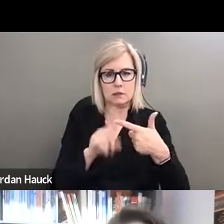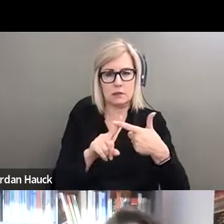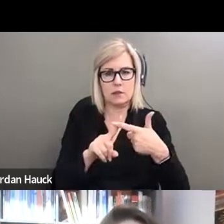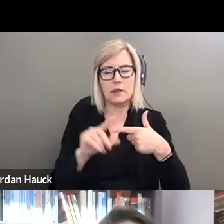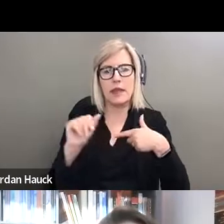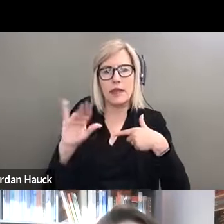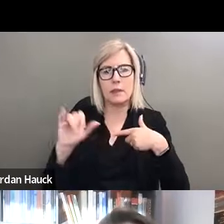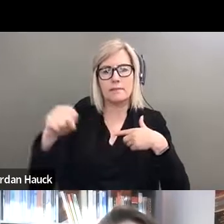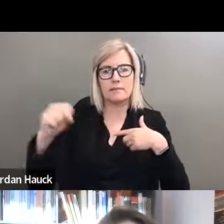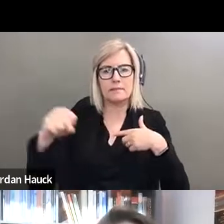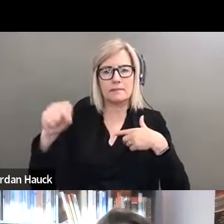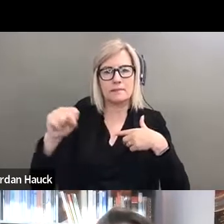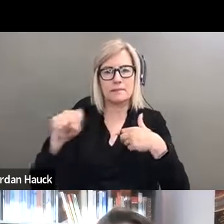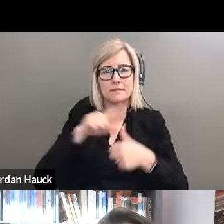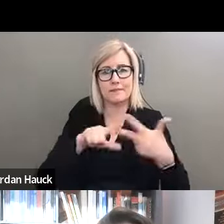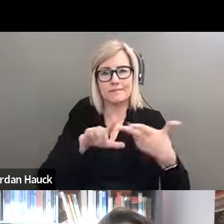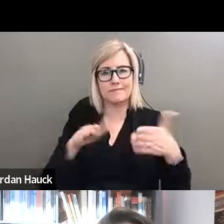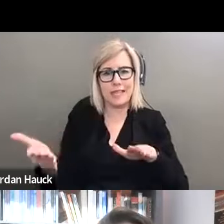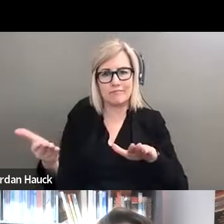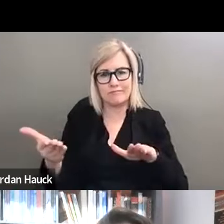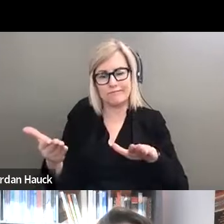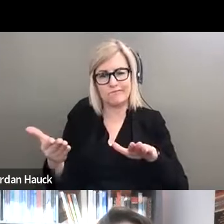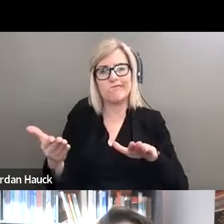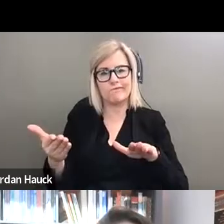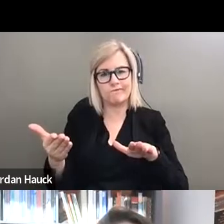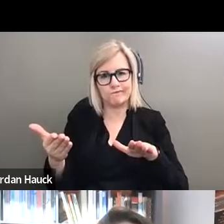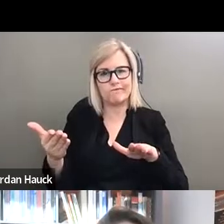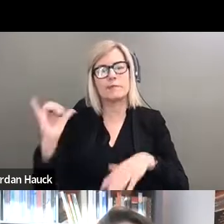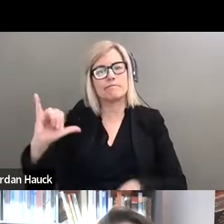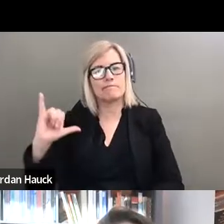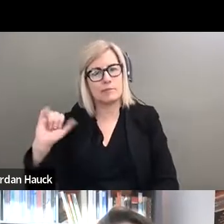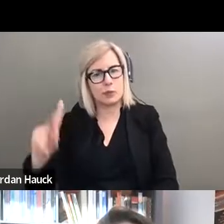Yeah, those all are dead. They're dead. Okay.